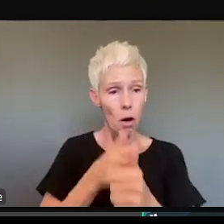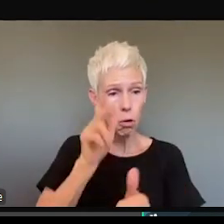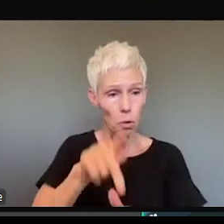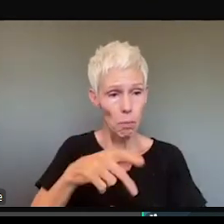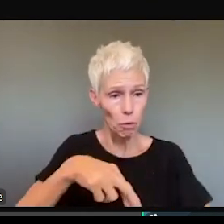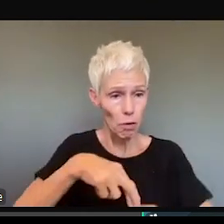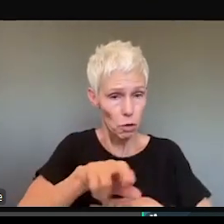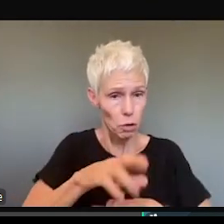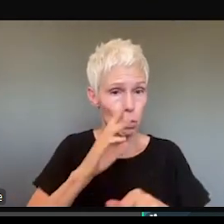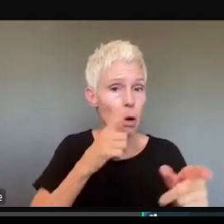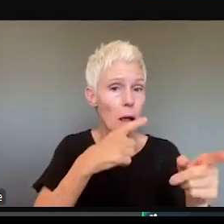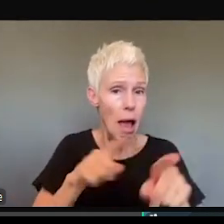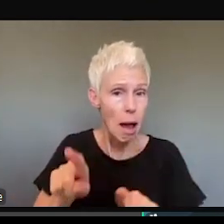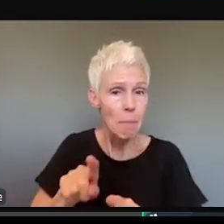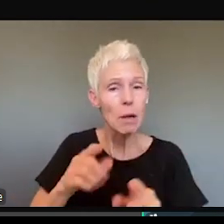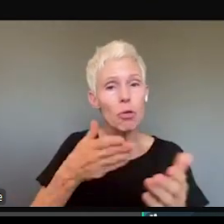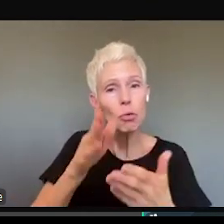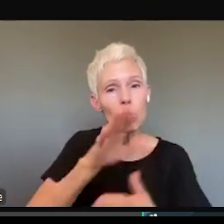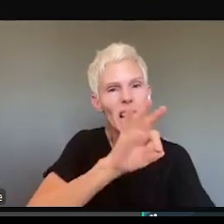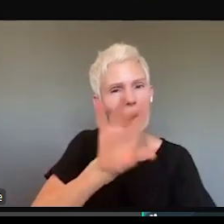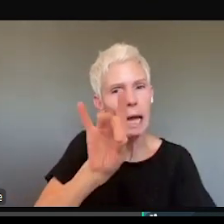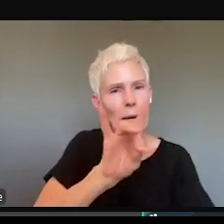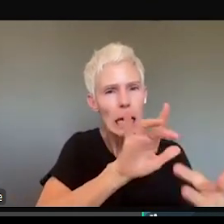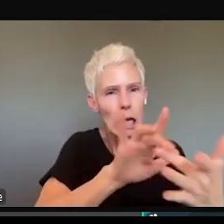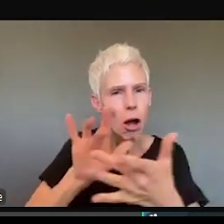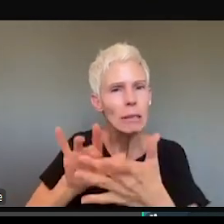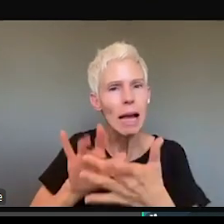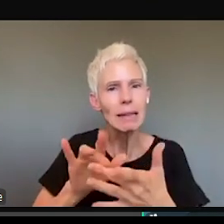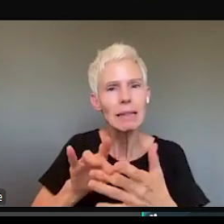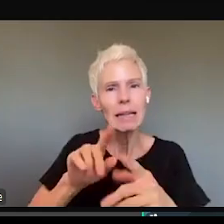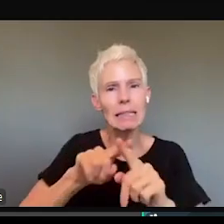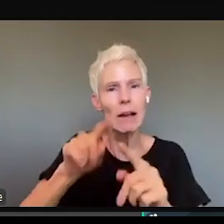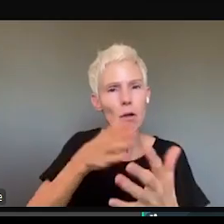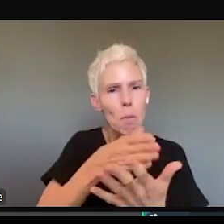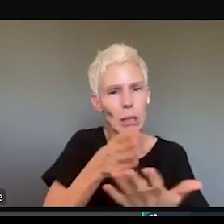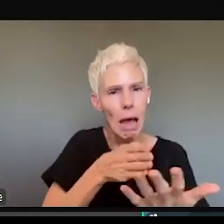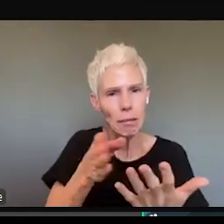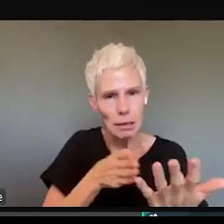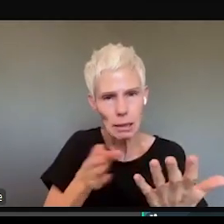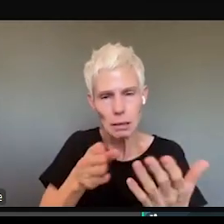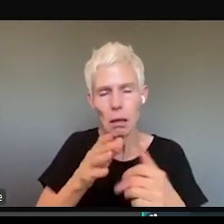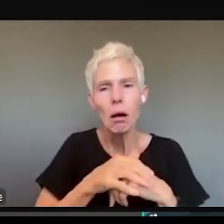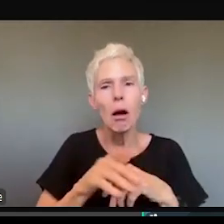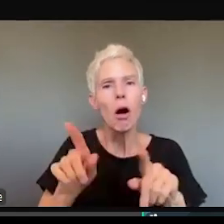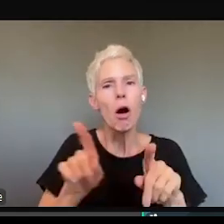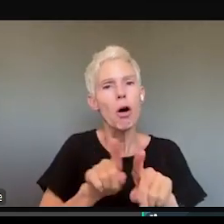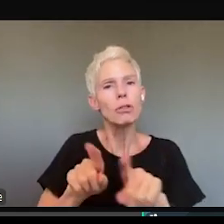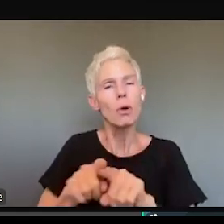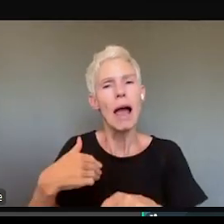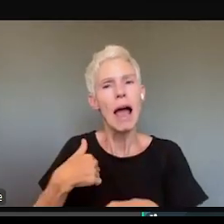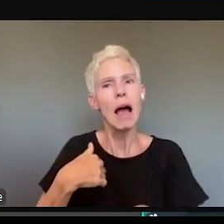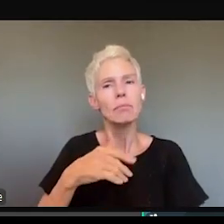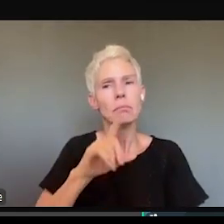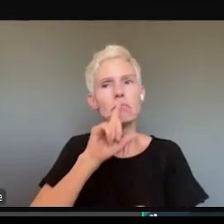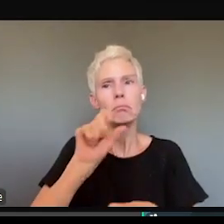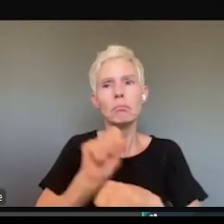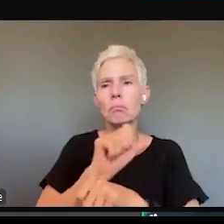come from those 90-day contacts across those different modalities, but we also have a reassurance program, which is for our